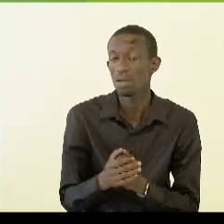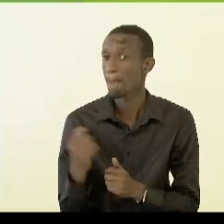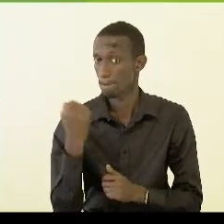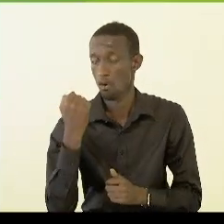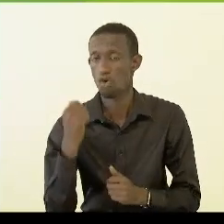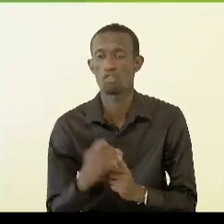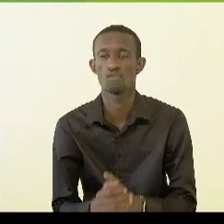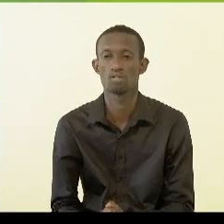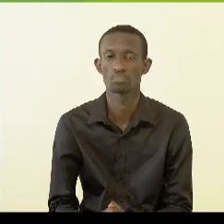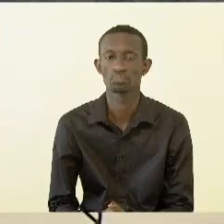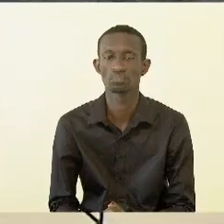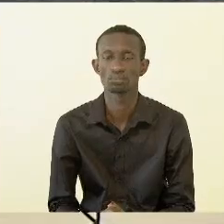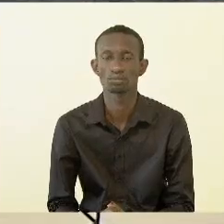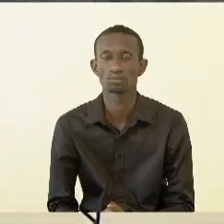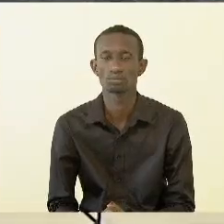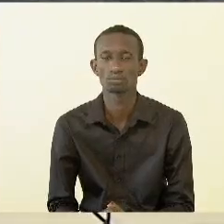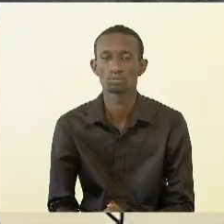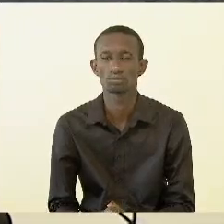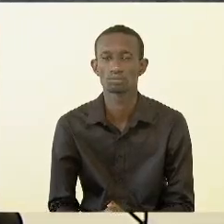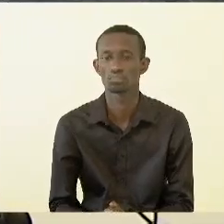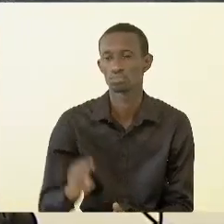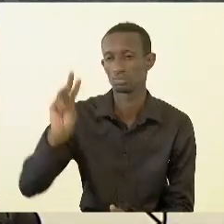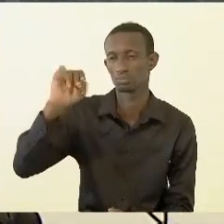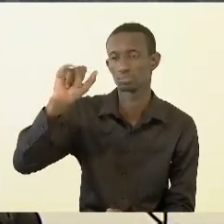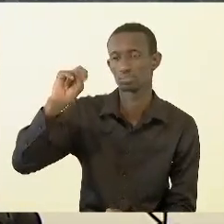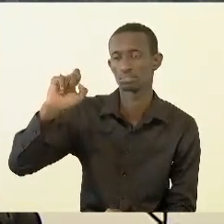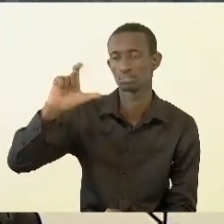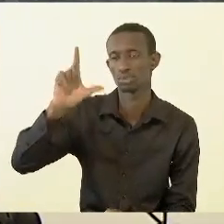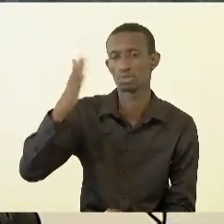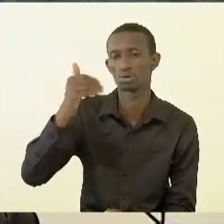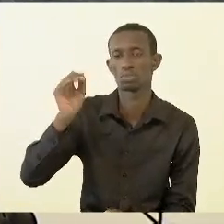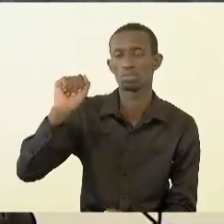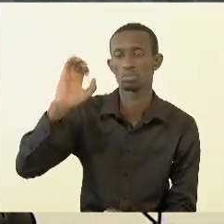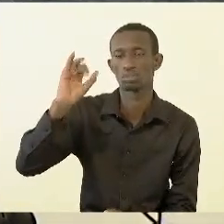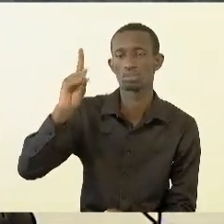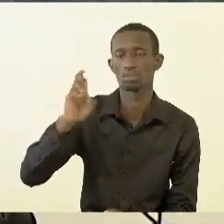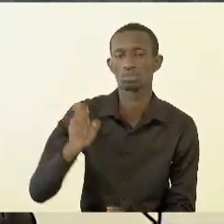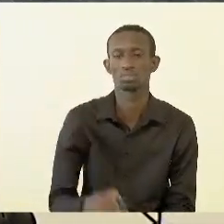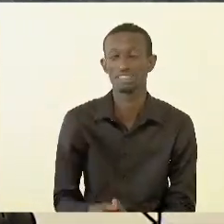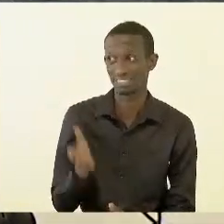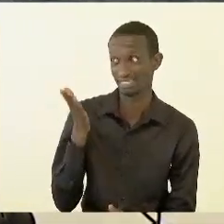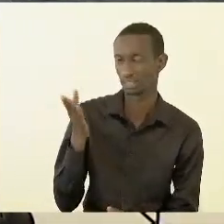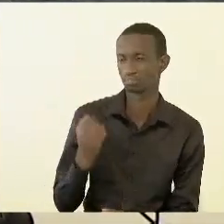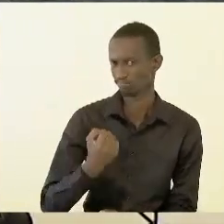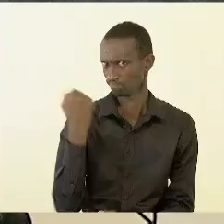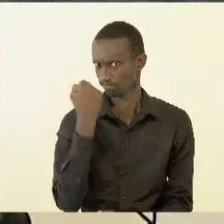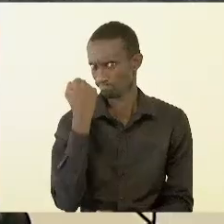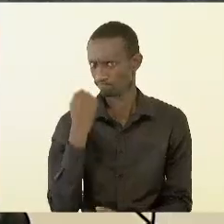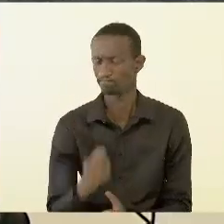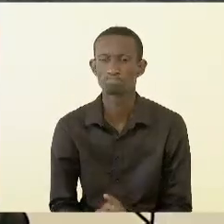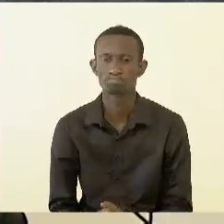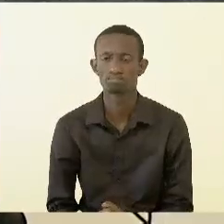acids, mainly, when we talk about the mineral acids, then these are strong acids.